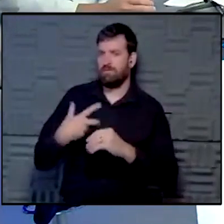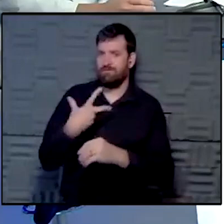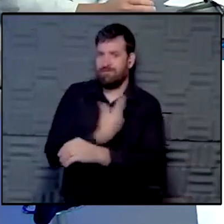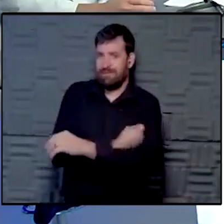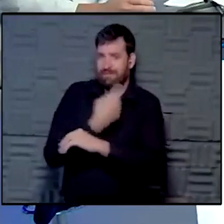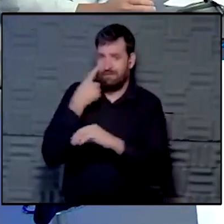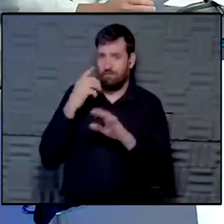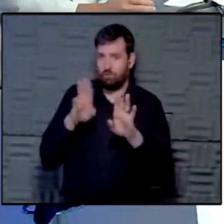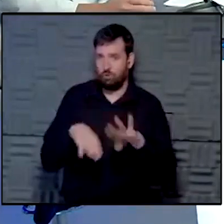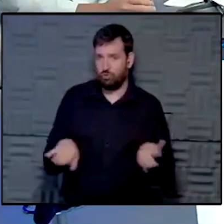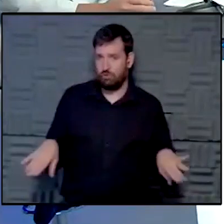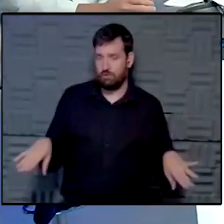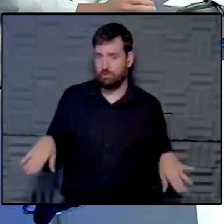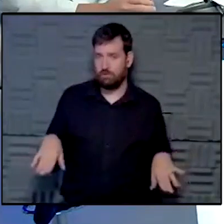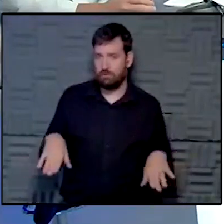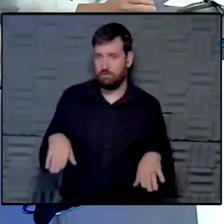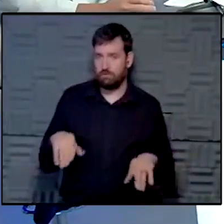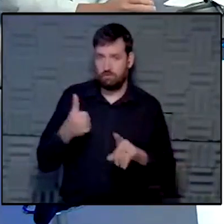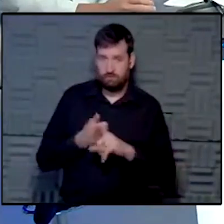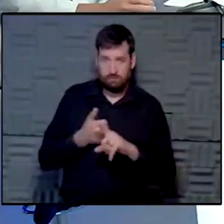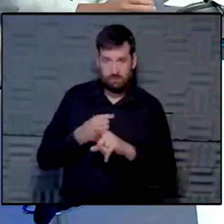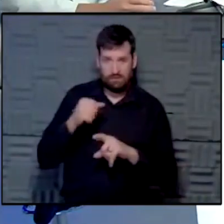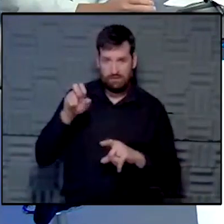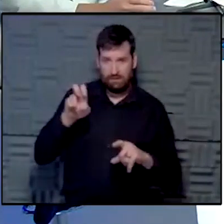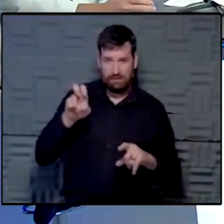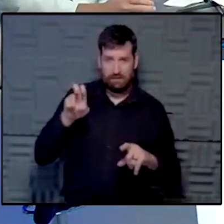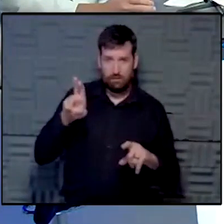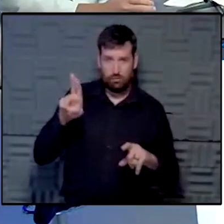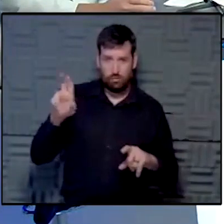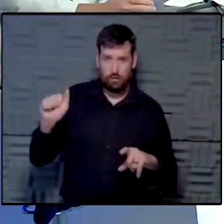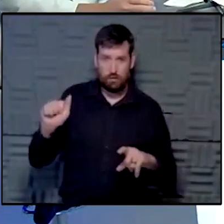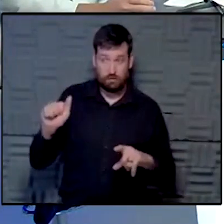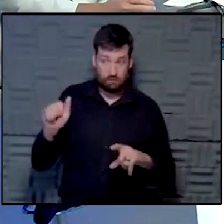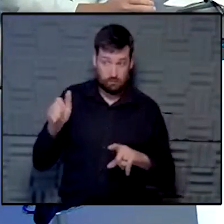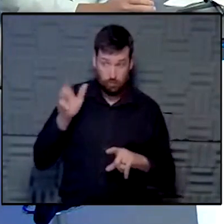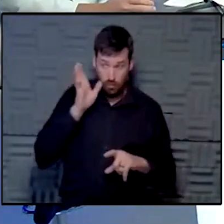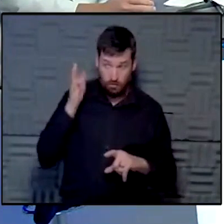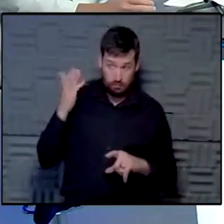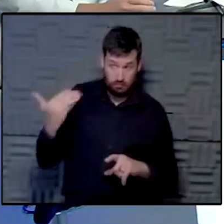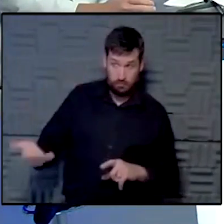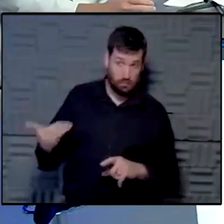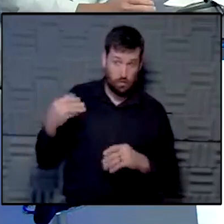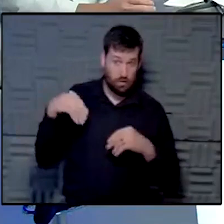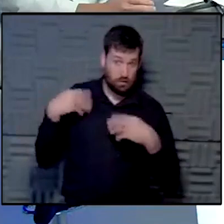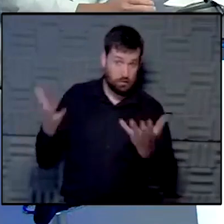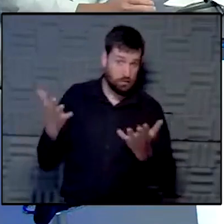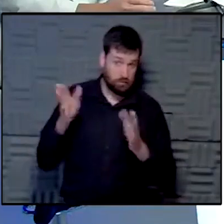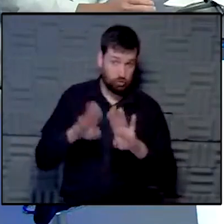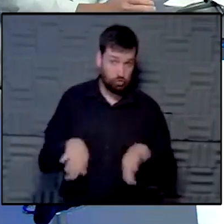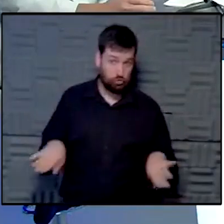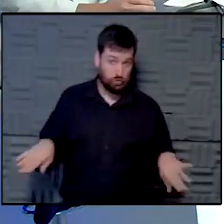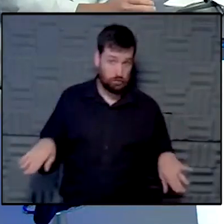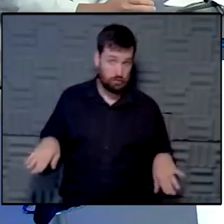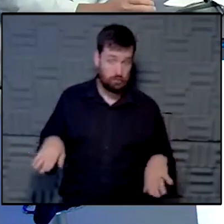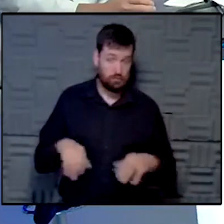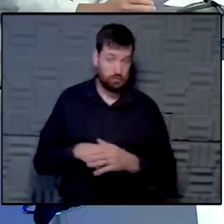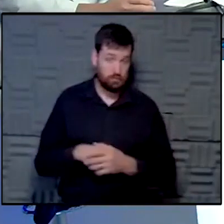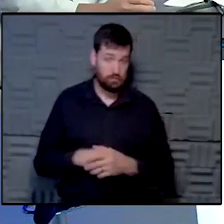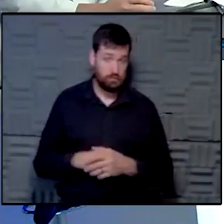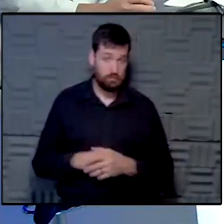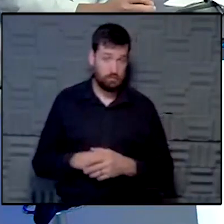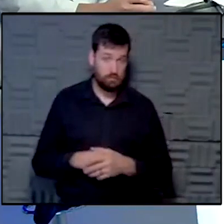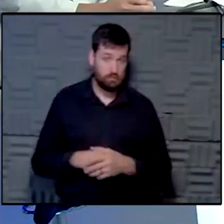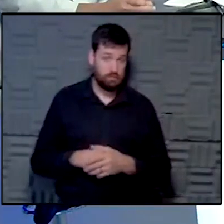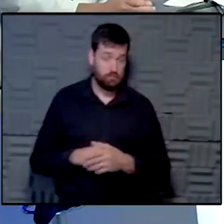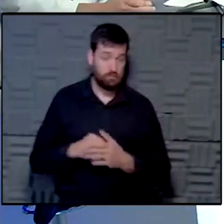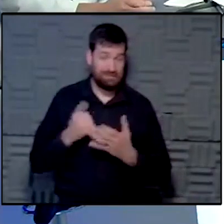for the children is EUA and wants to know, would you go ahead and give it to your kid under emergency use